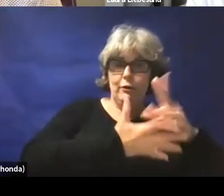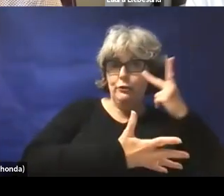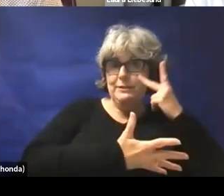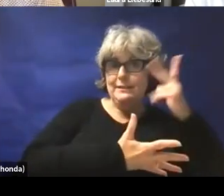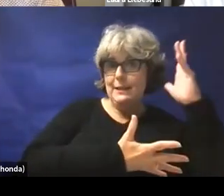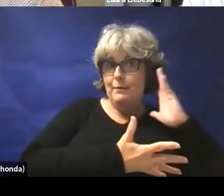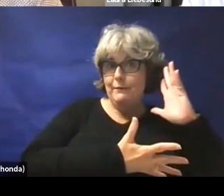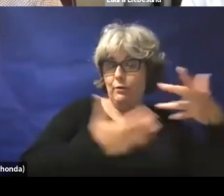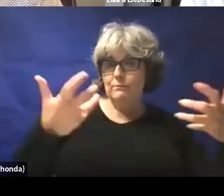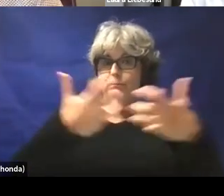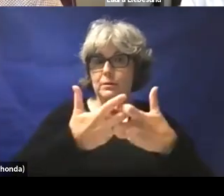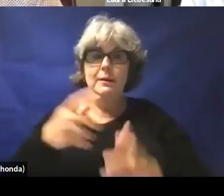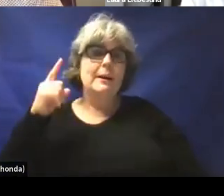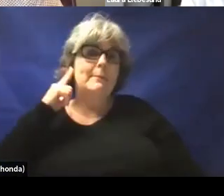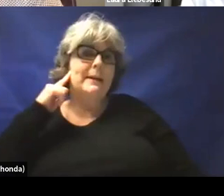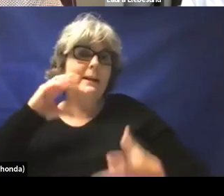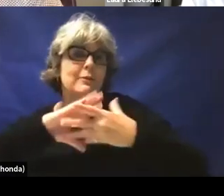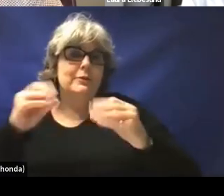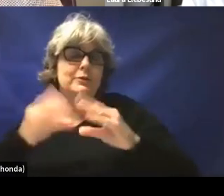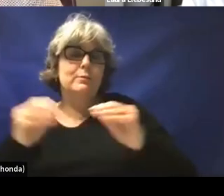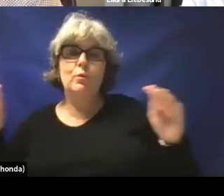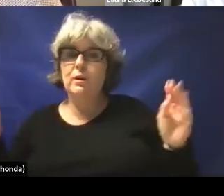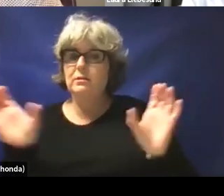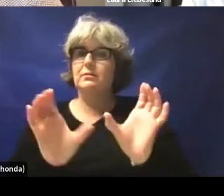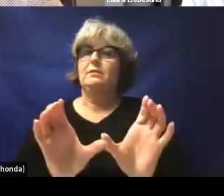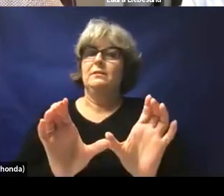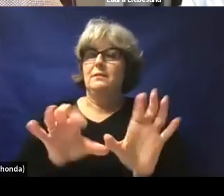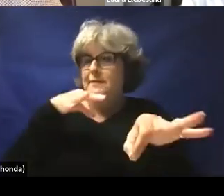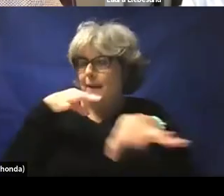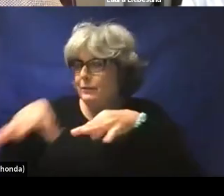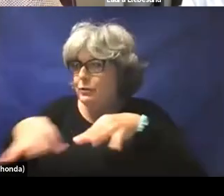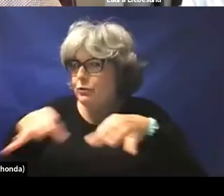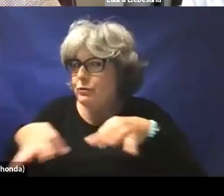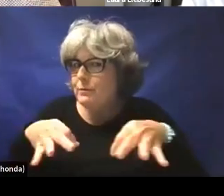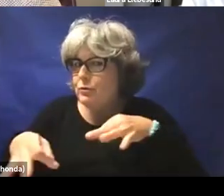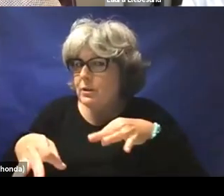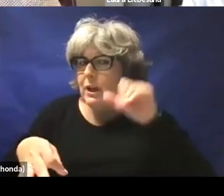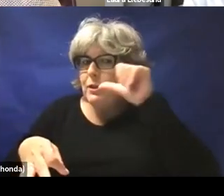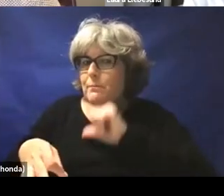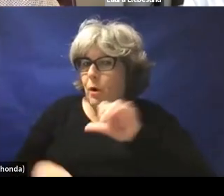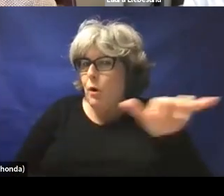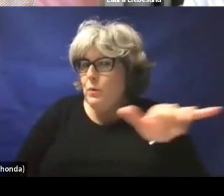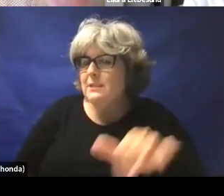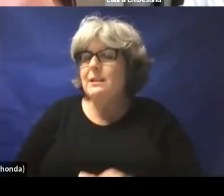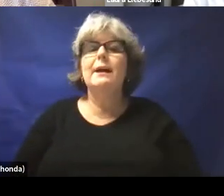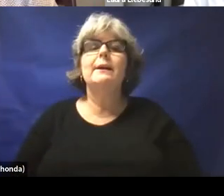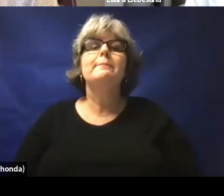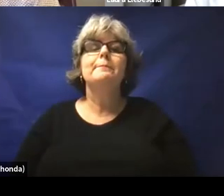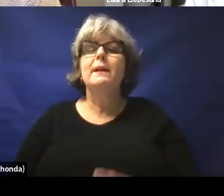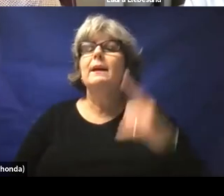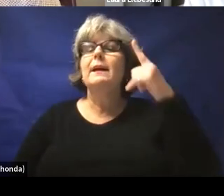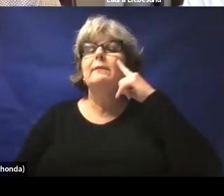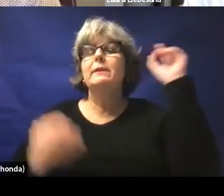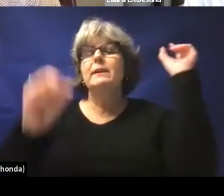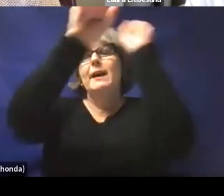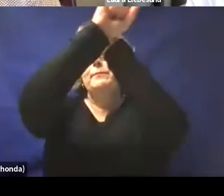what they look like, but hear what the experience of being in a bar was like, the description of what the bar was like, and really recreate it in your